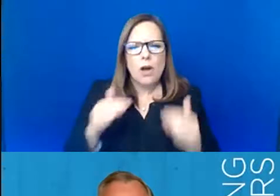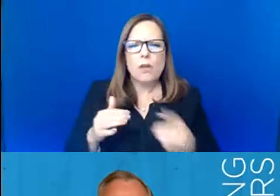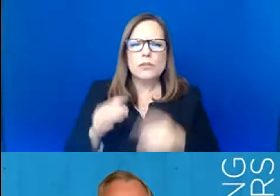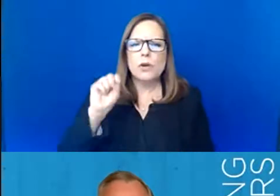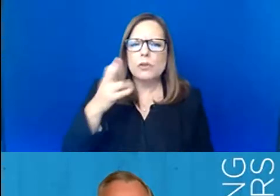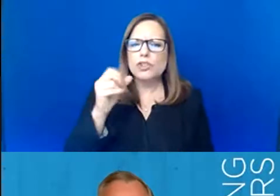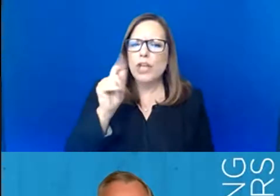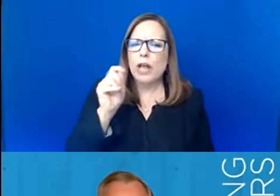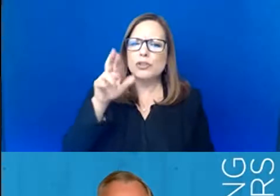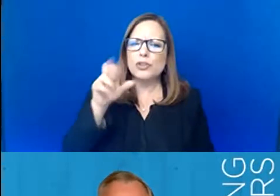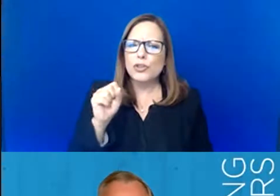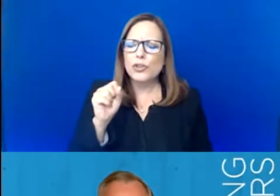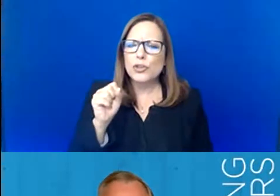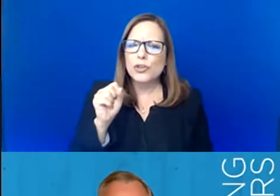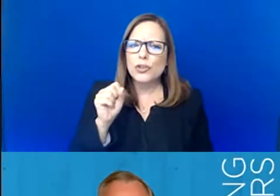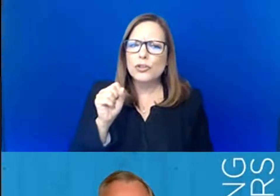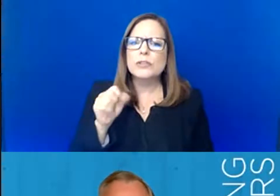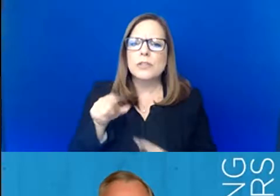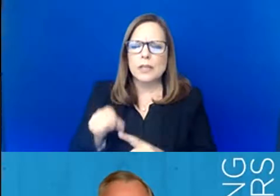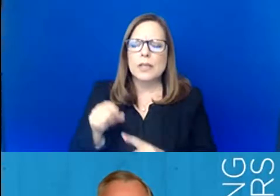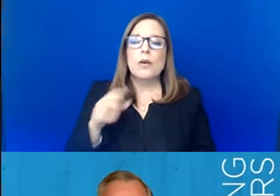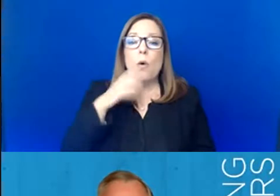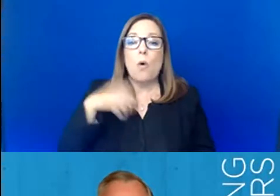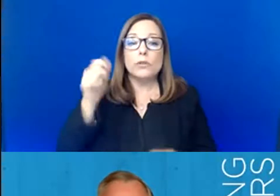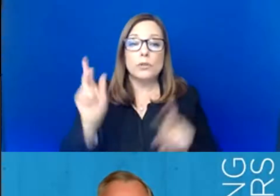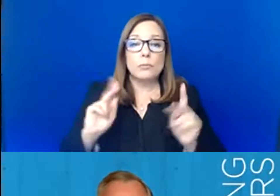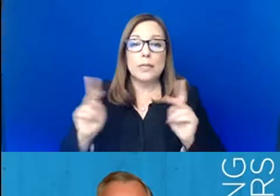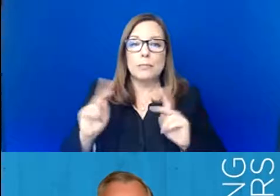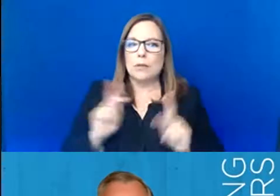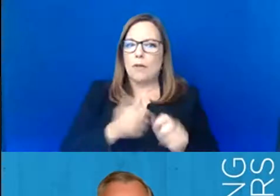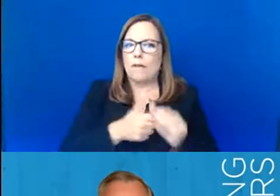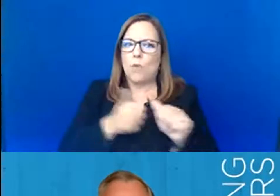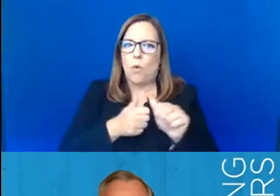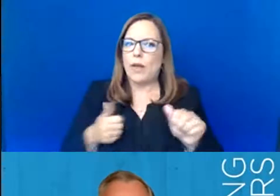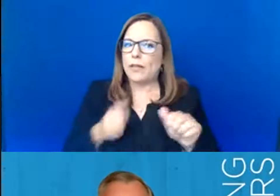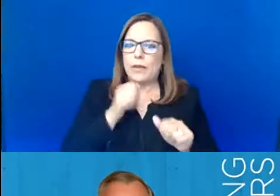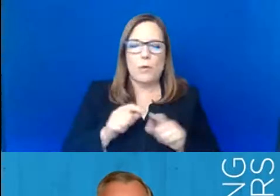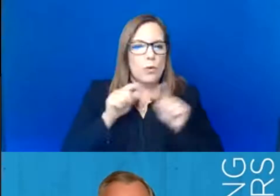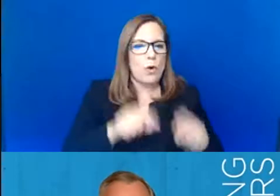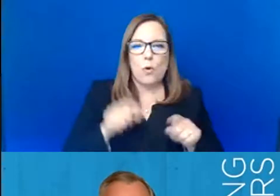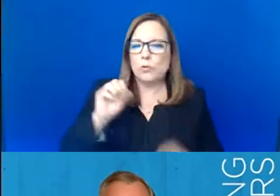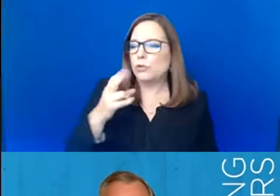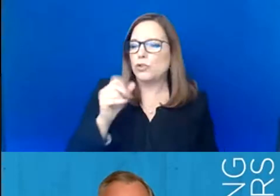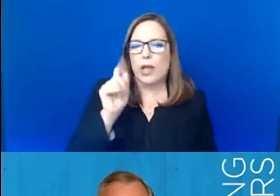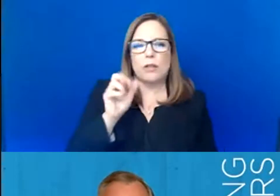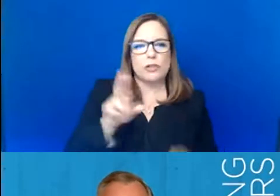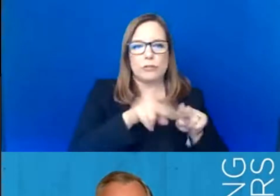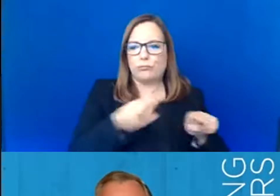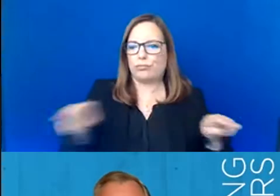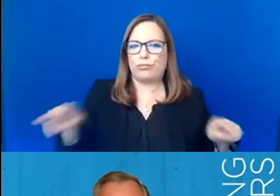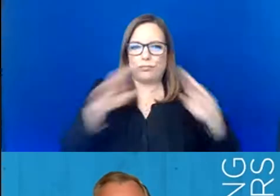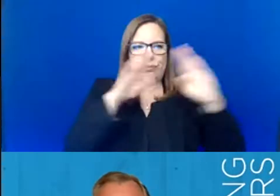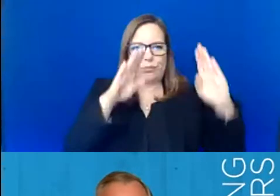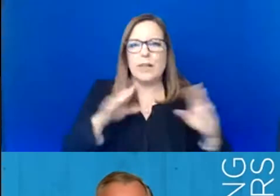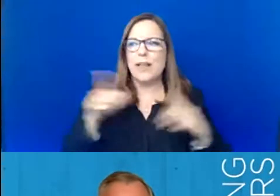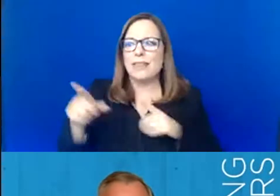the older adults experiencing homelessness avoid shelters. They expressed strong physical fear. They expressed fear